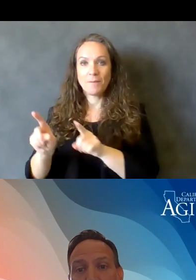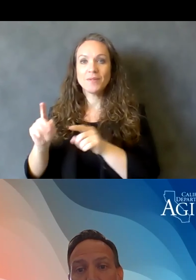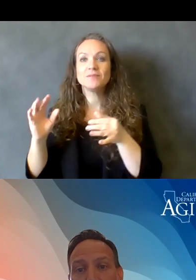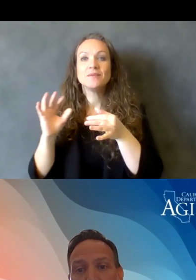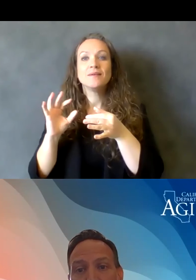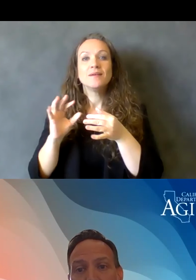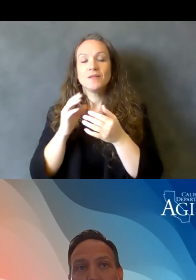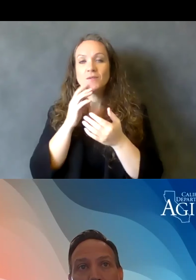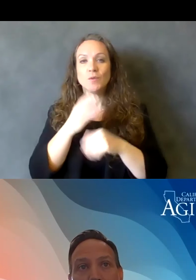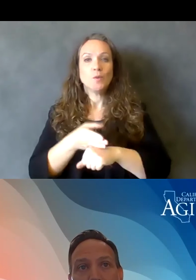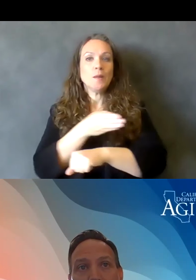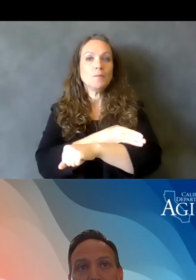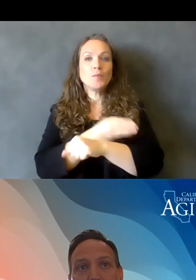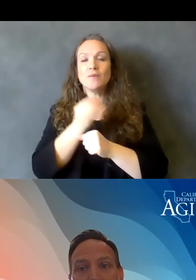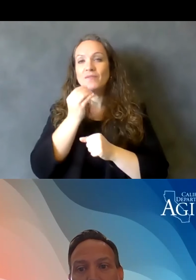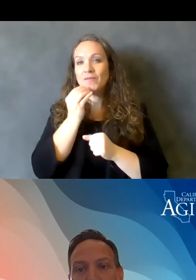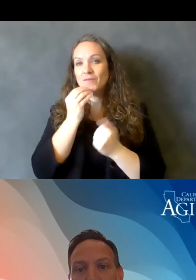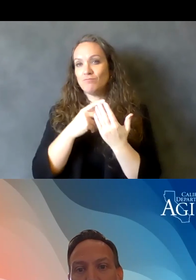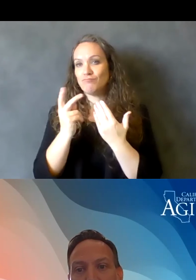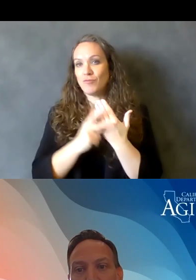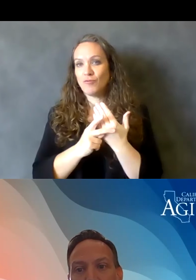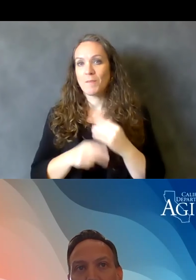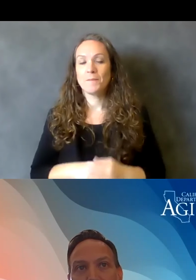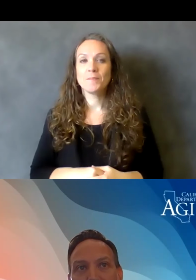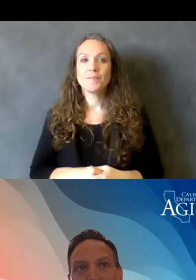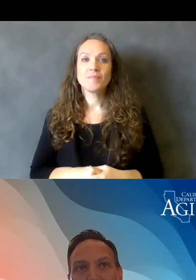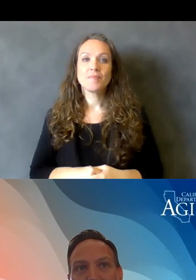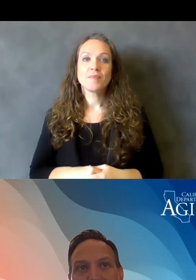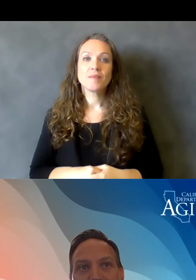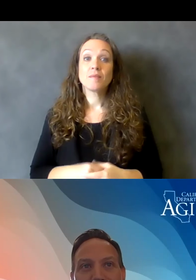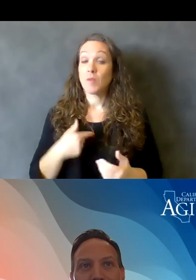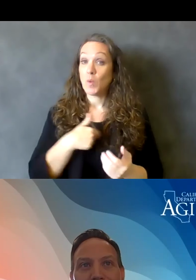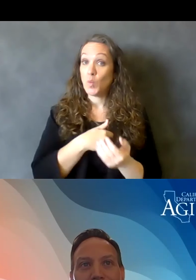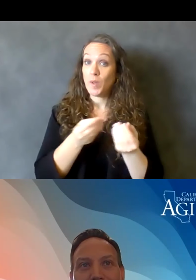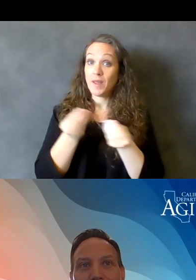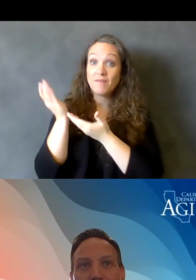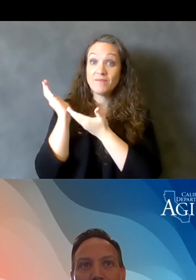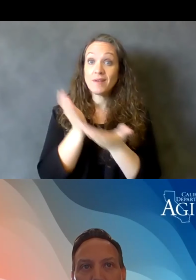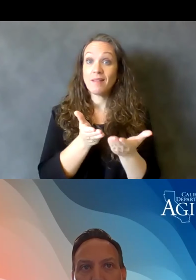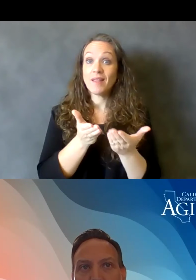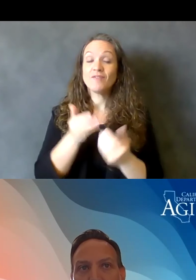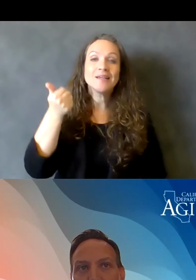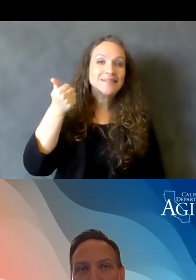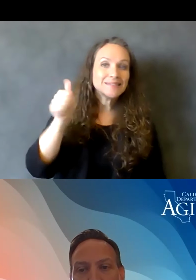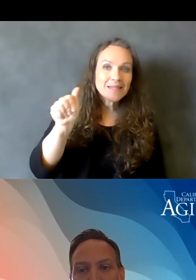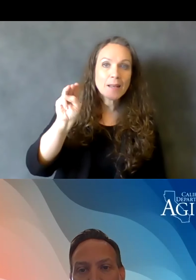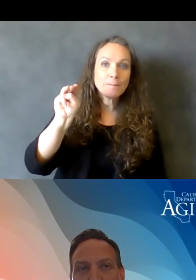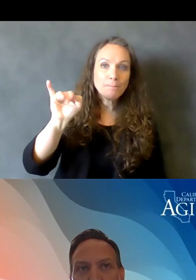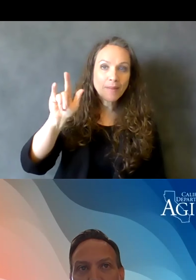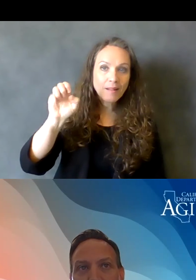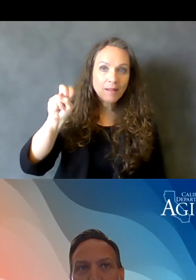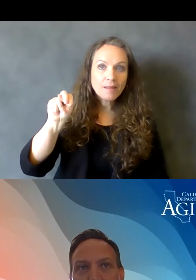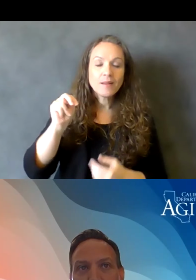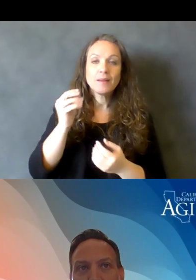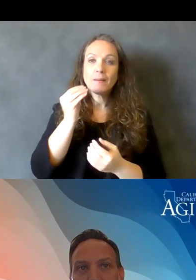gap for older adults. So as you can see, we have delivered 10 million meals for the